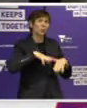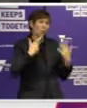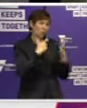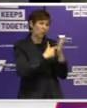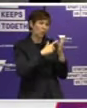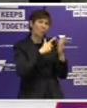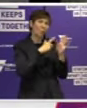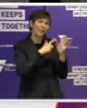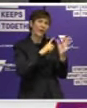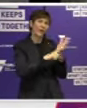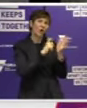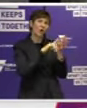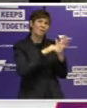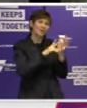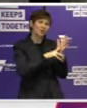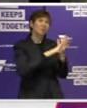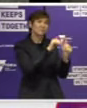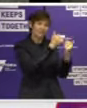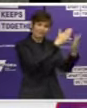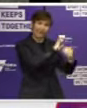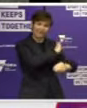with far greater powers than it has.